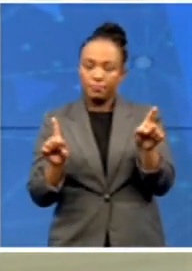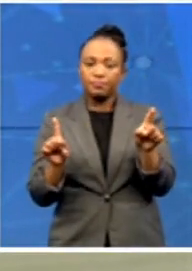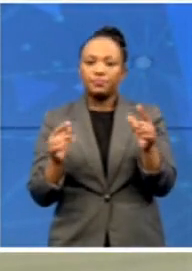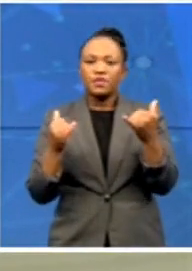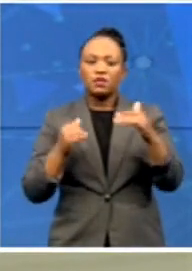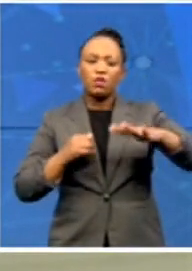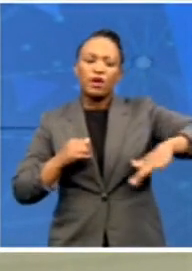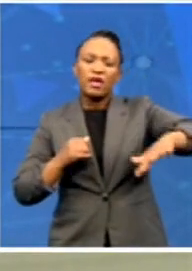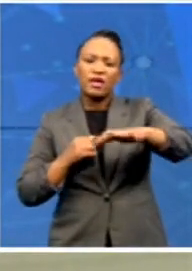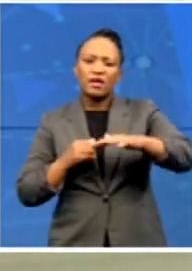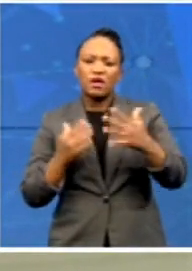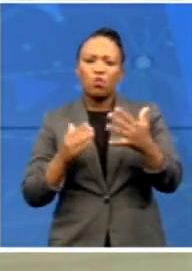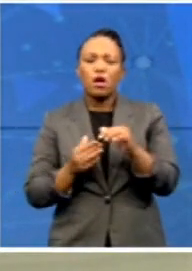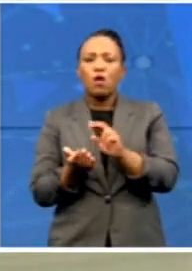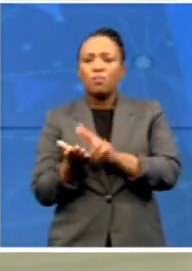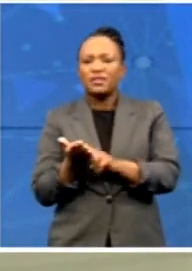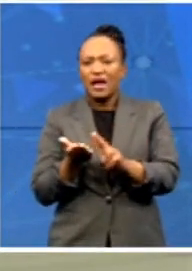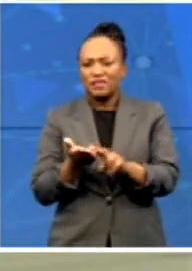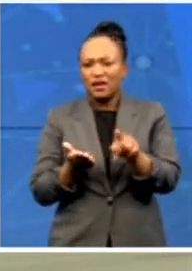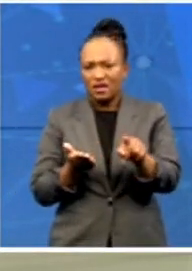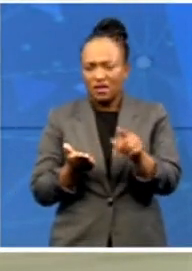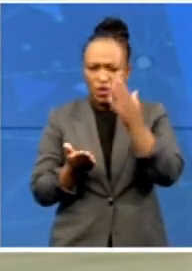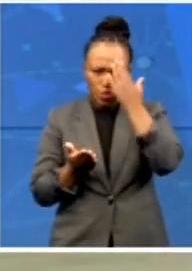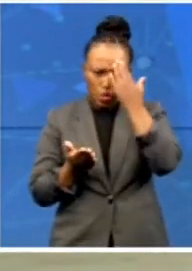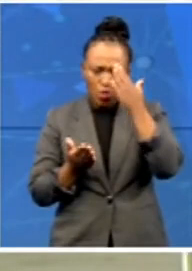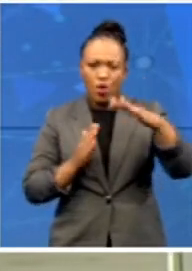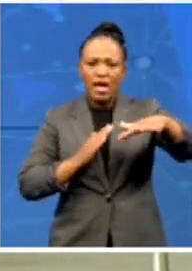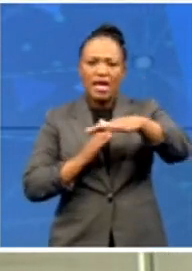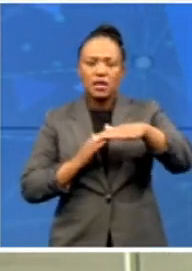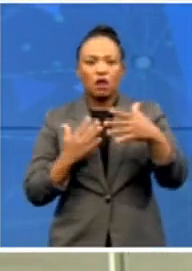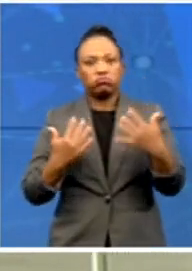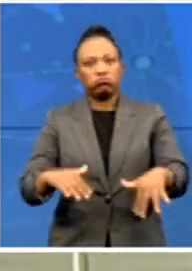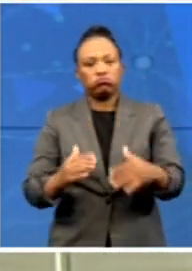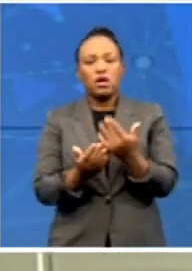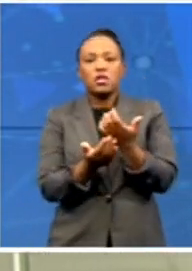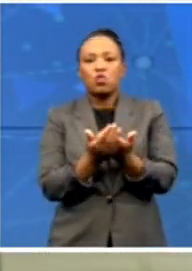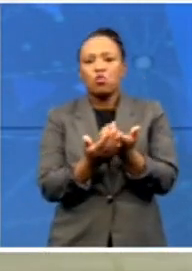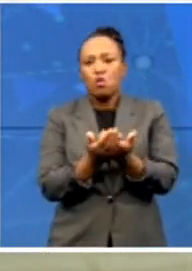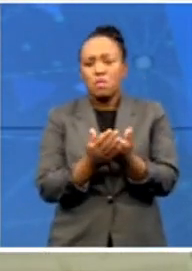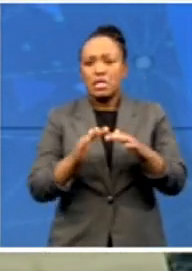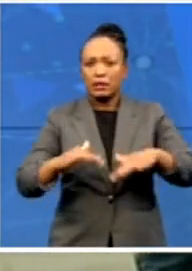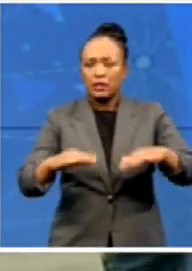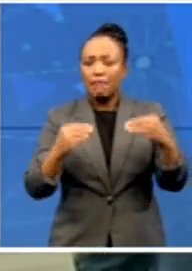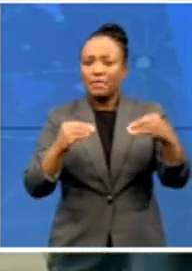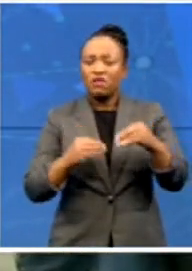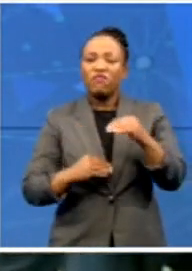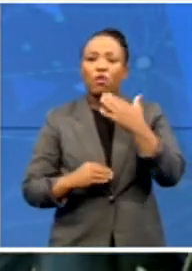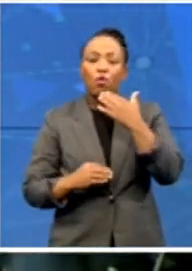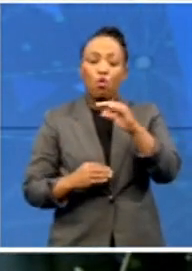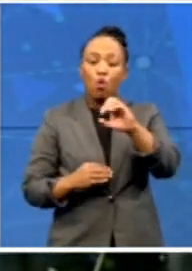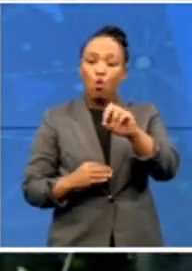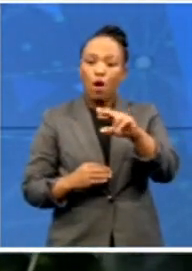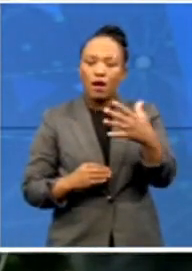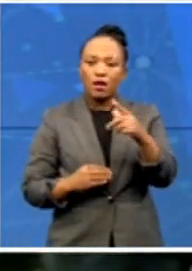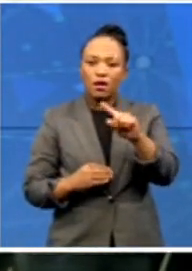will know that Mthatha is an economic hub of the OR Tambo region. There are many rural areas, but people do descend to